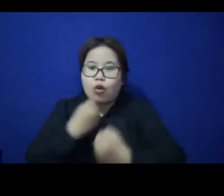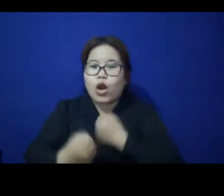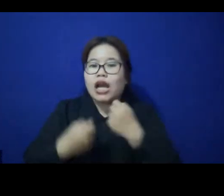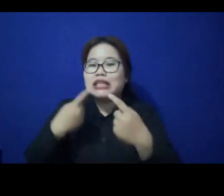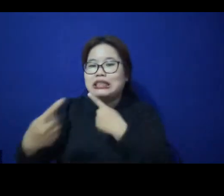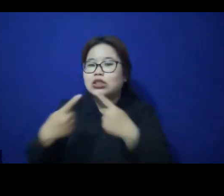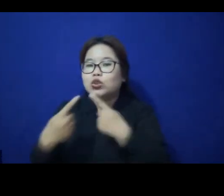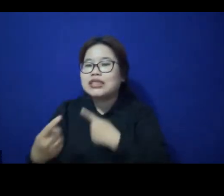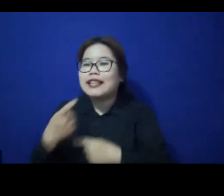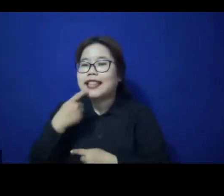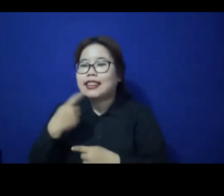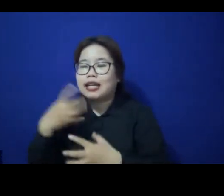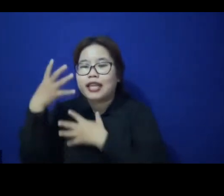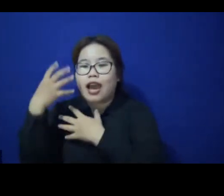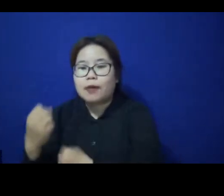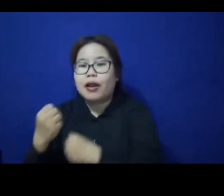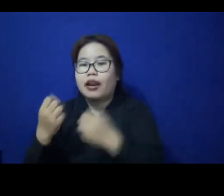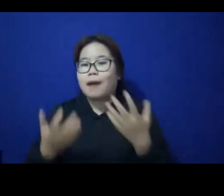doctors.